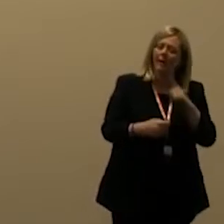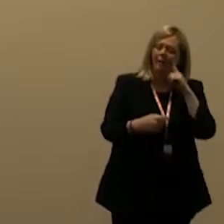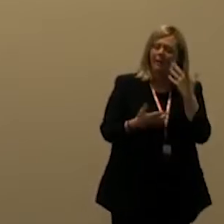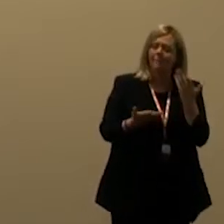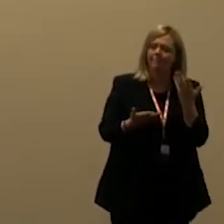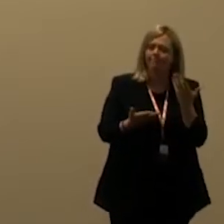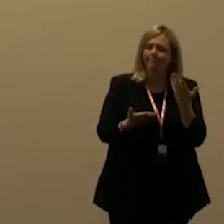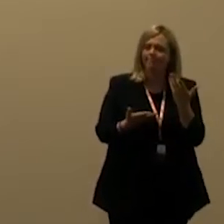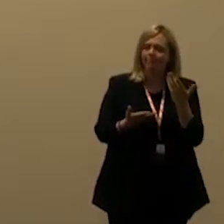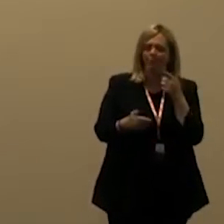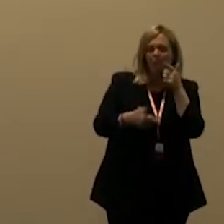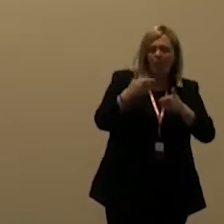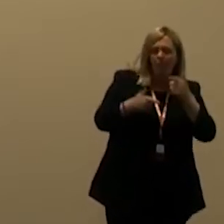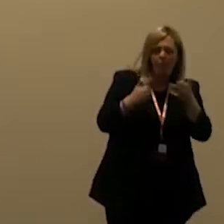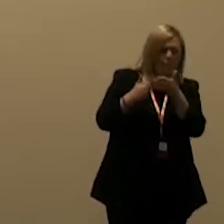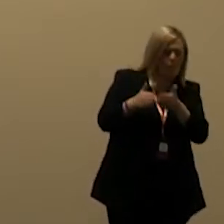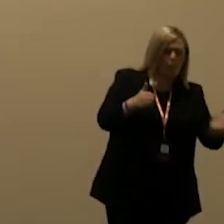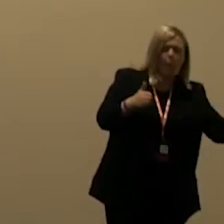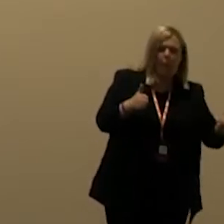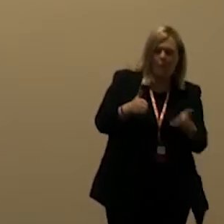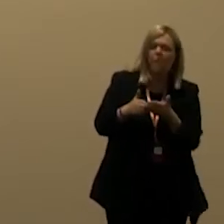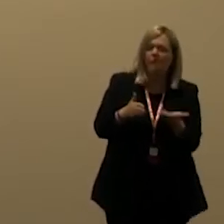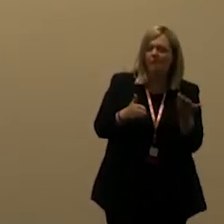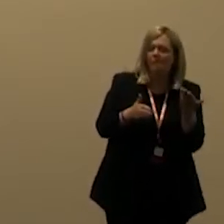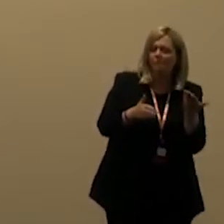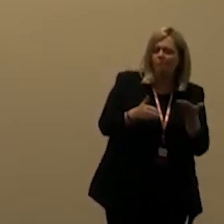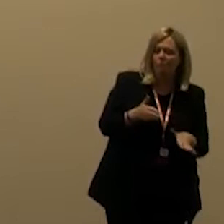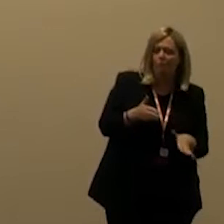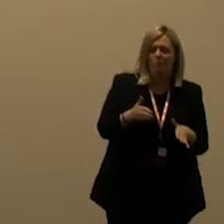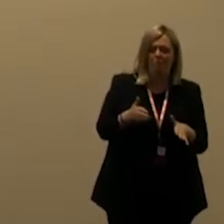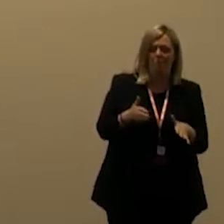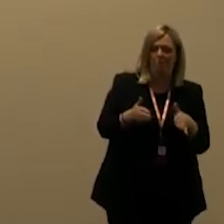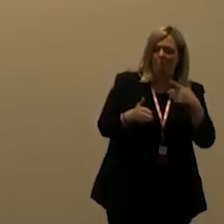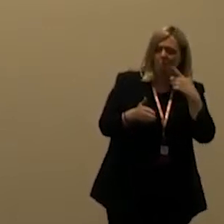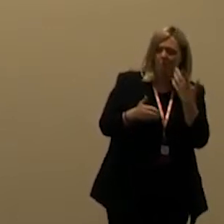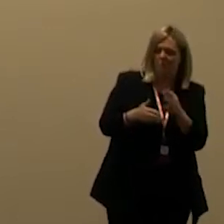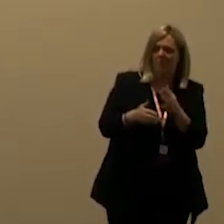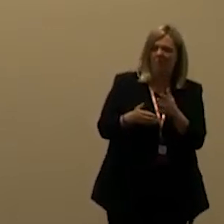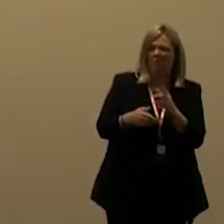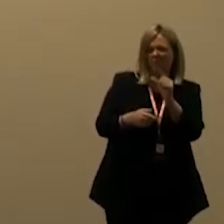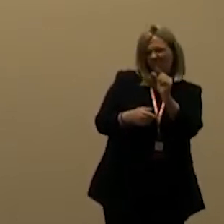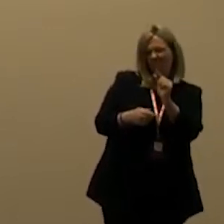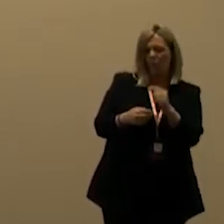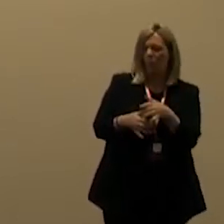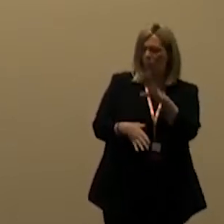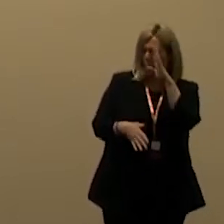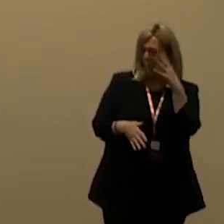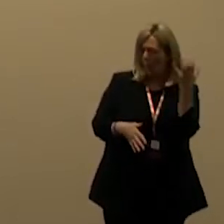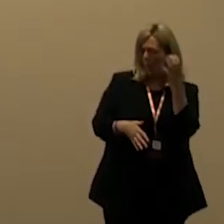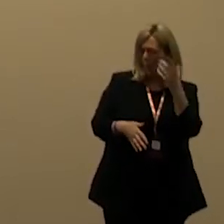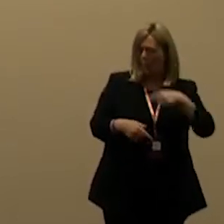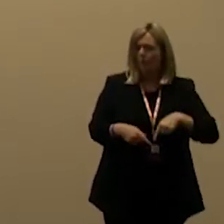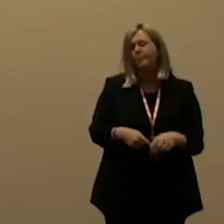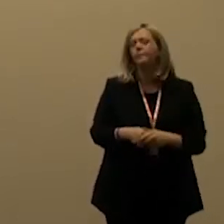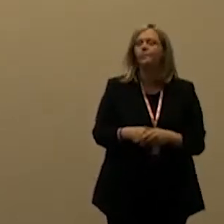of finger pointing that goes right from the mild to the extremely serious. However, what we're trying